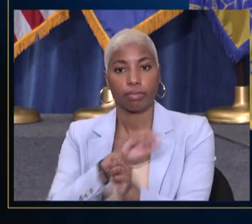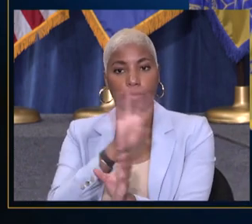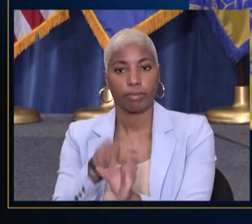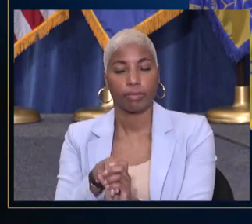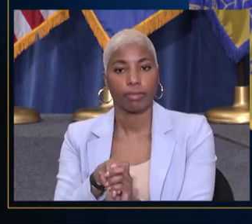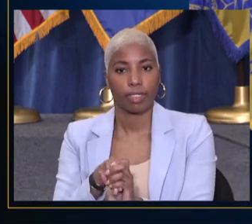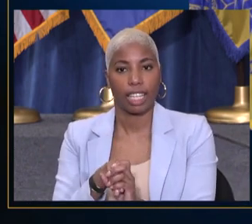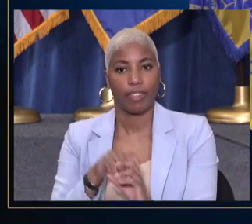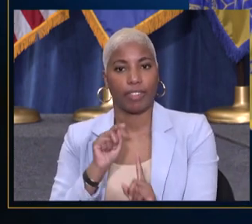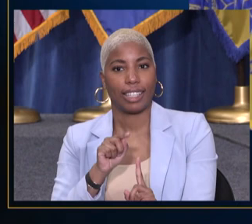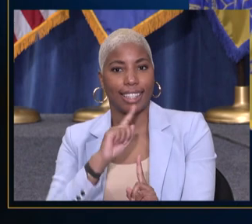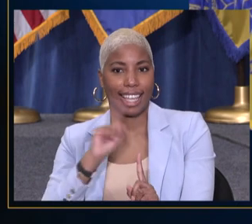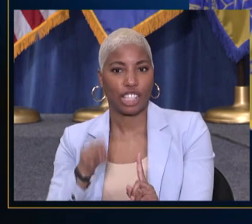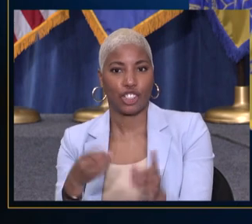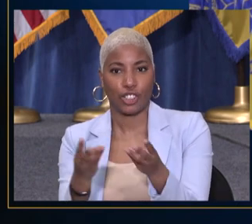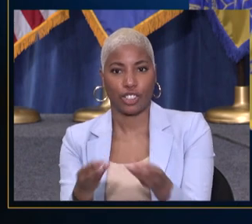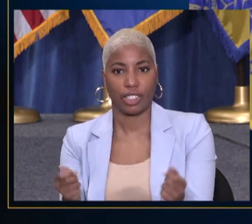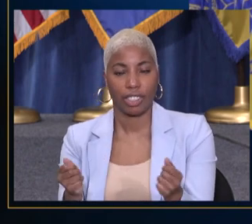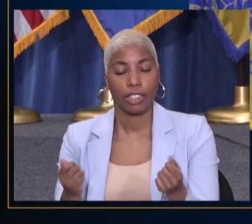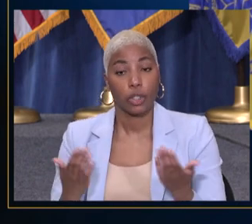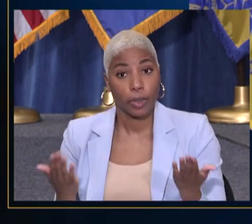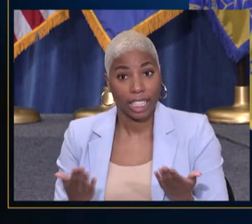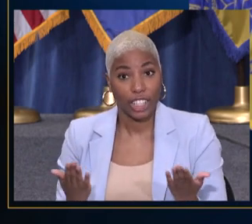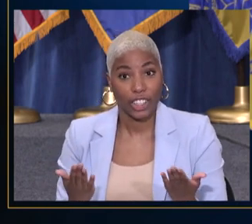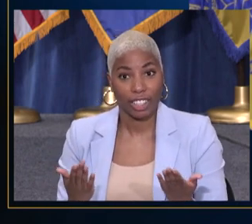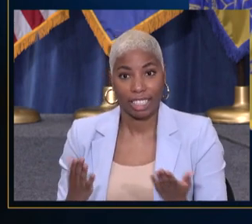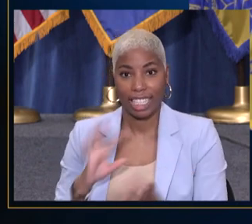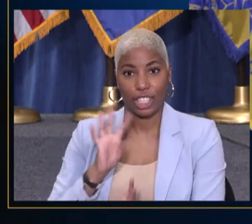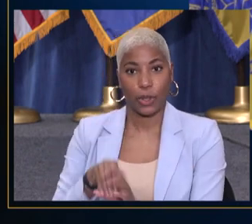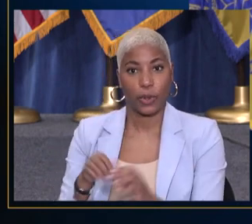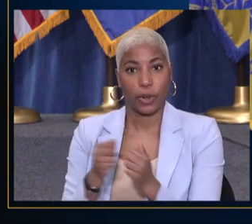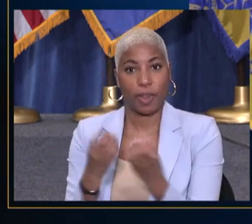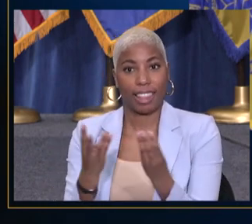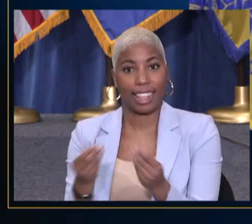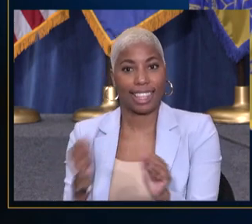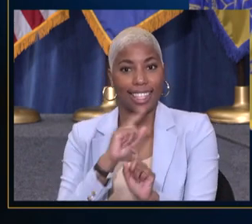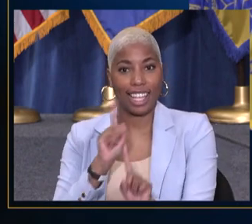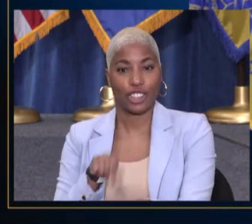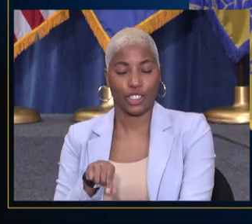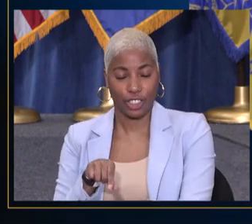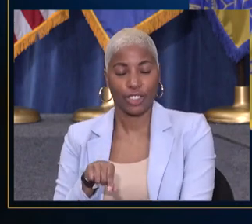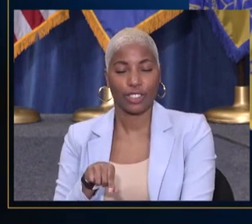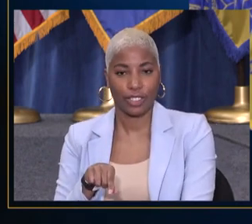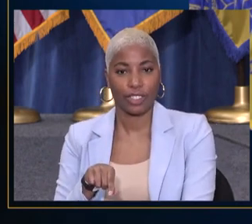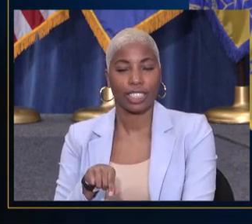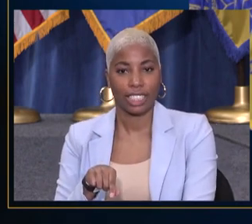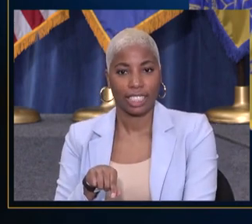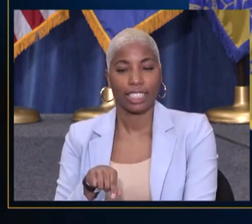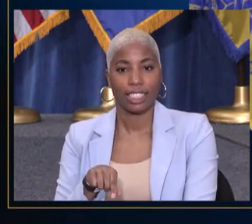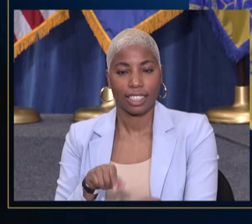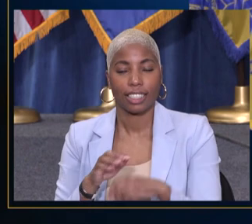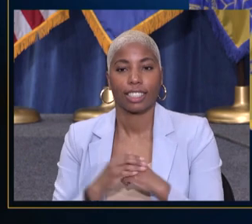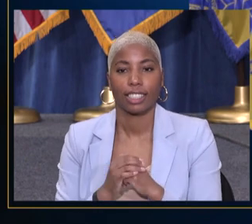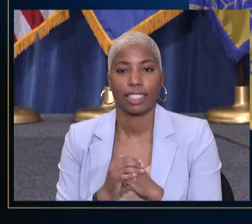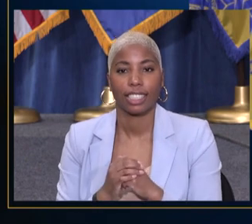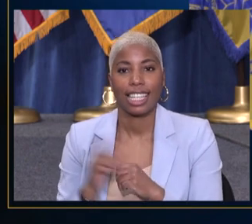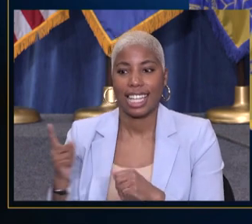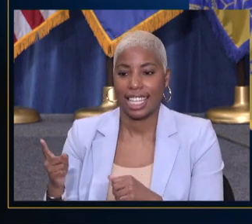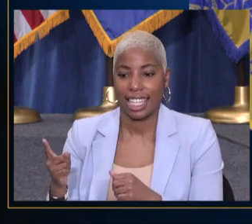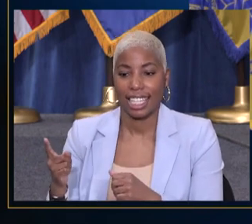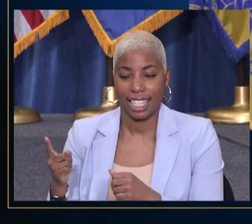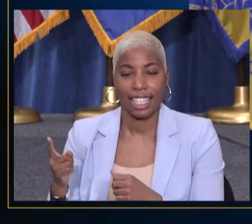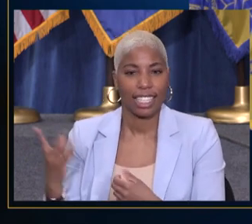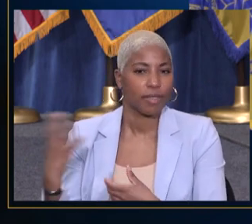the answer. And here he will be part of that answer, and he brings with him the calling card of the White